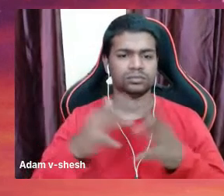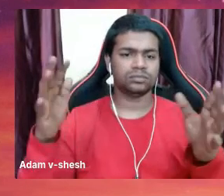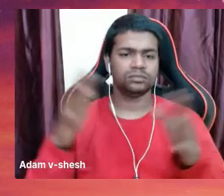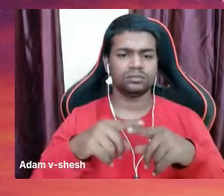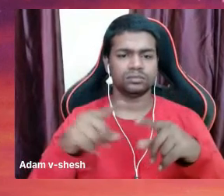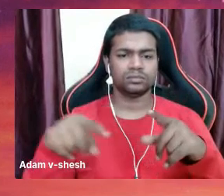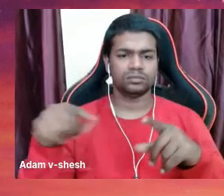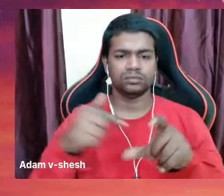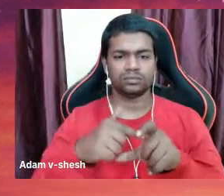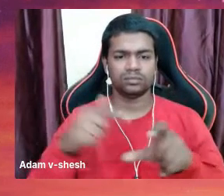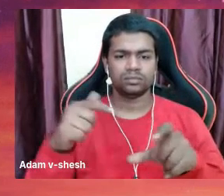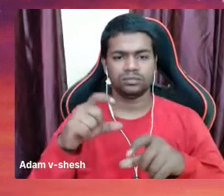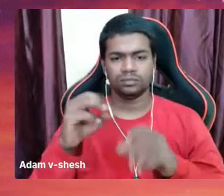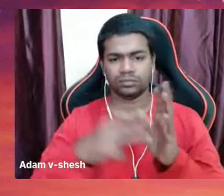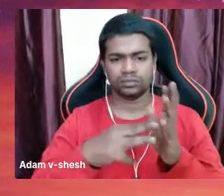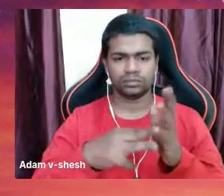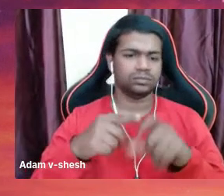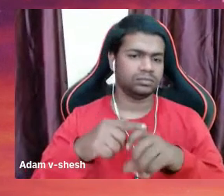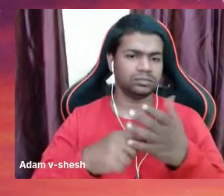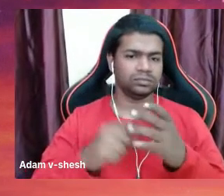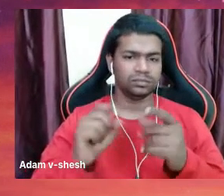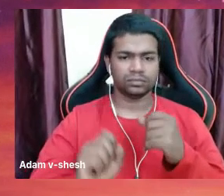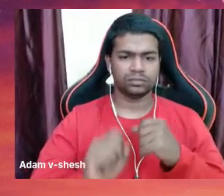when e-commerce was on high, and that was the number one